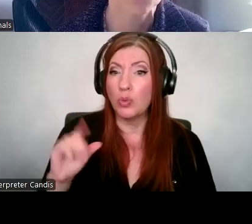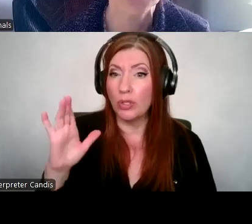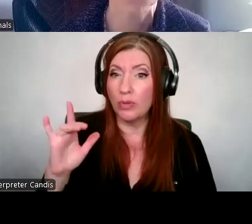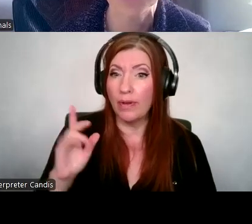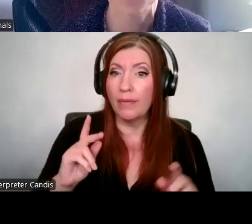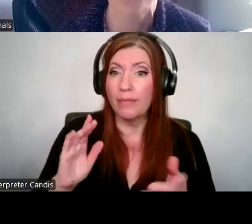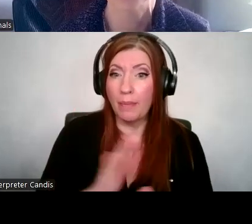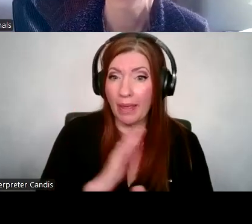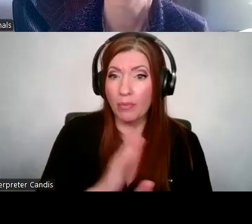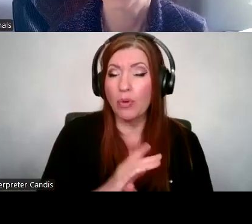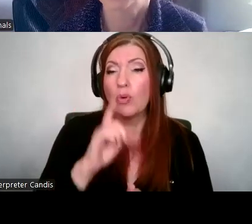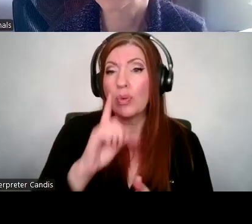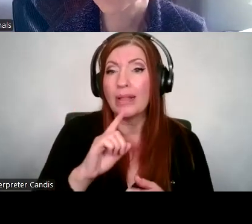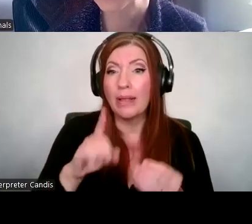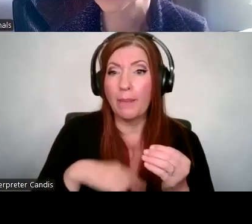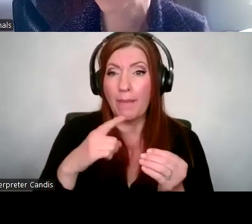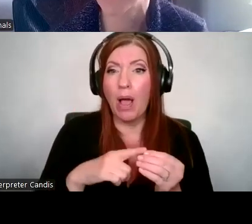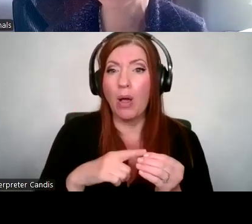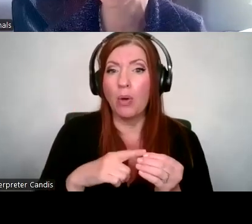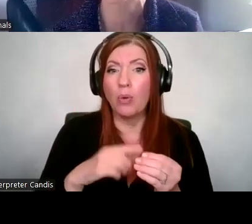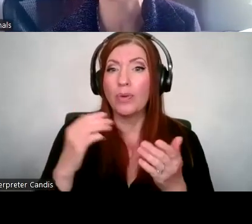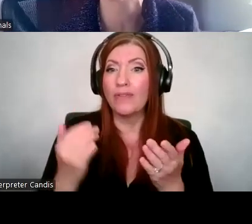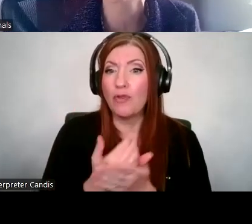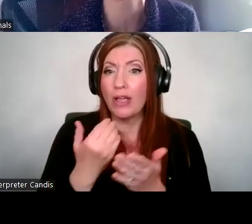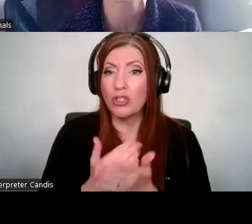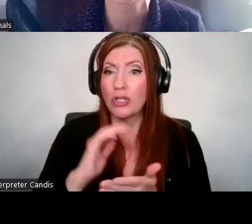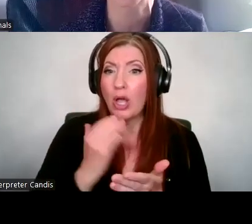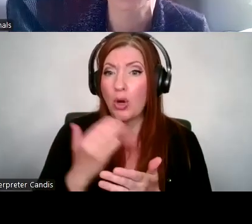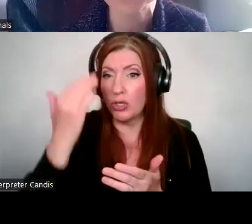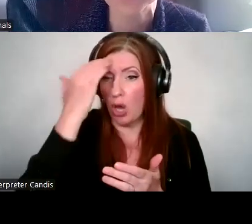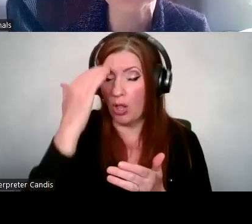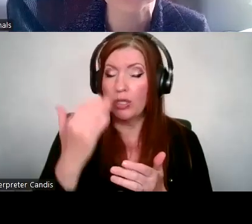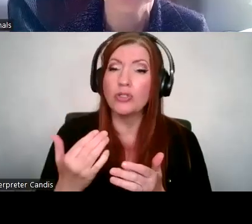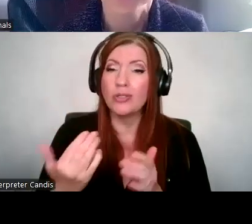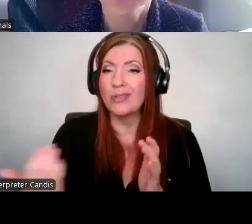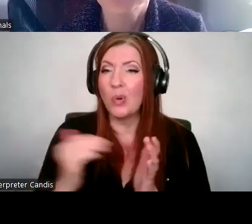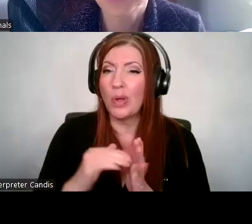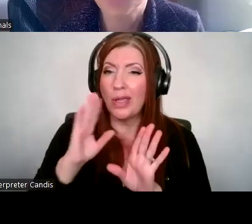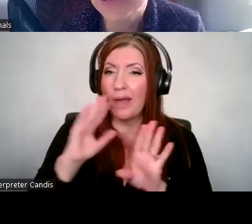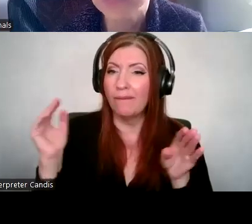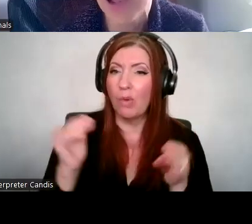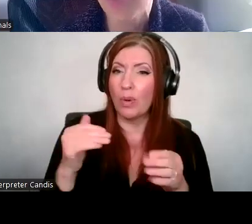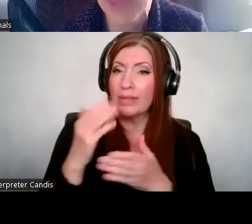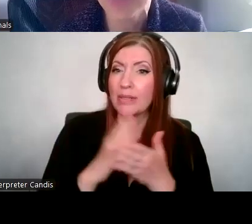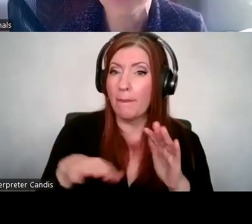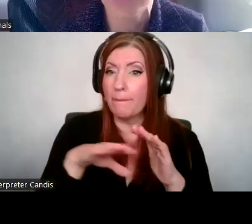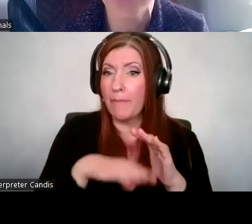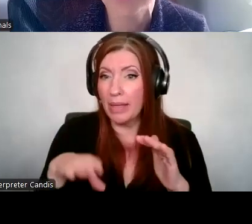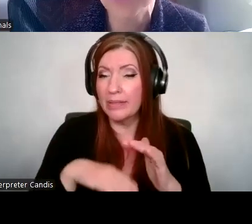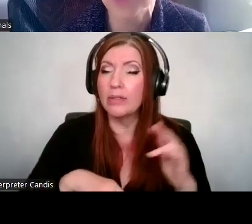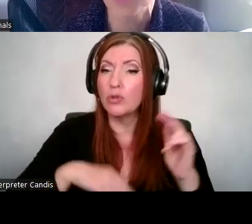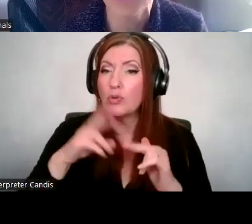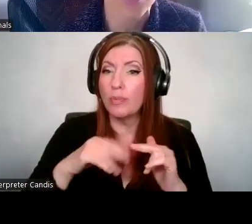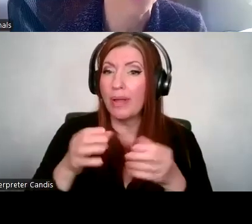are going to really be about refreshing our knowledge and refocusing on some basics to build out